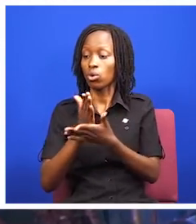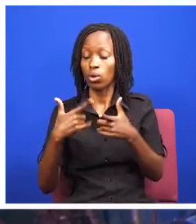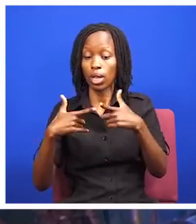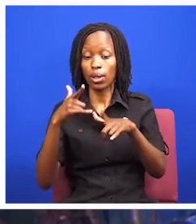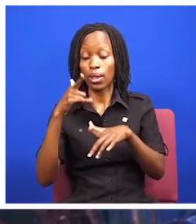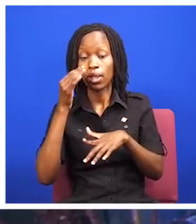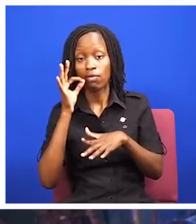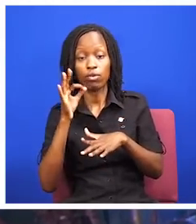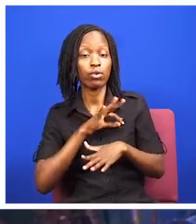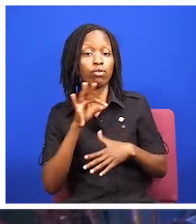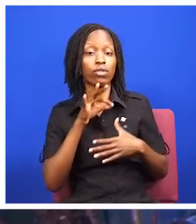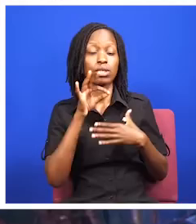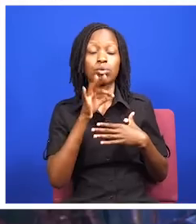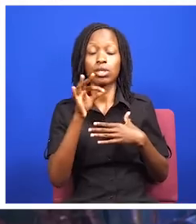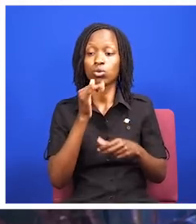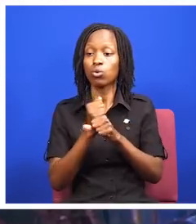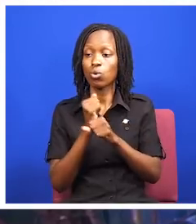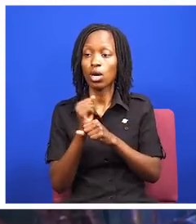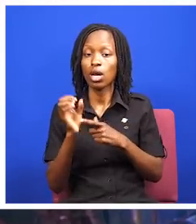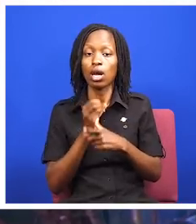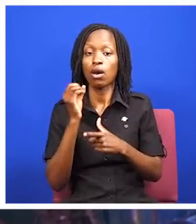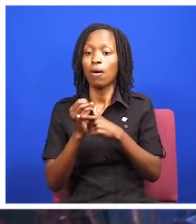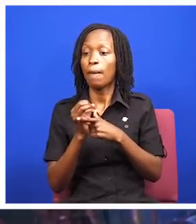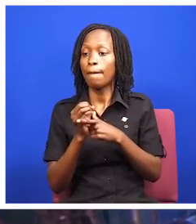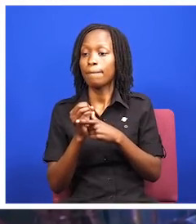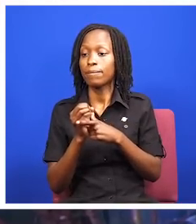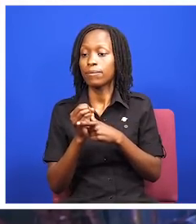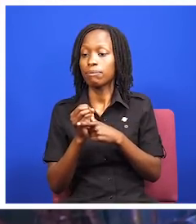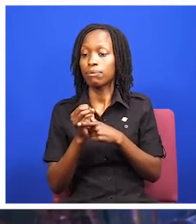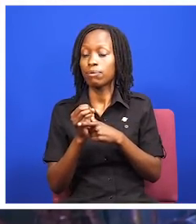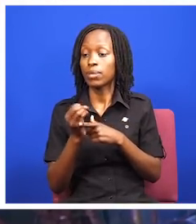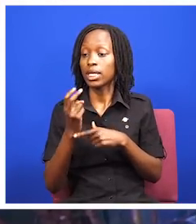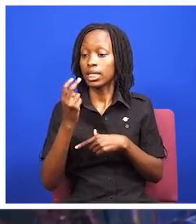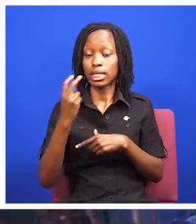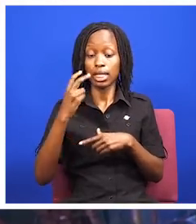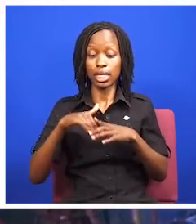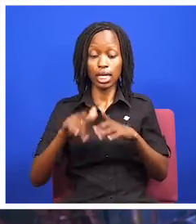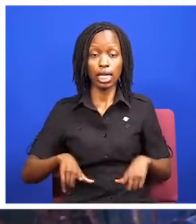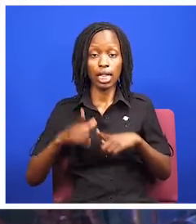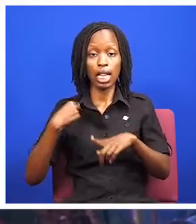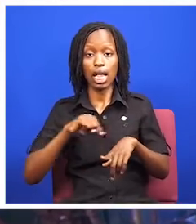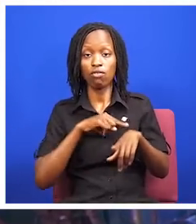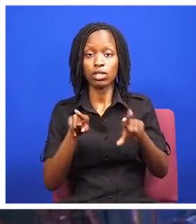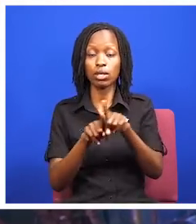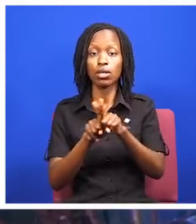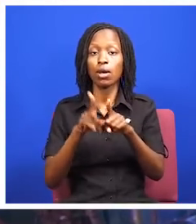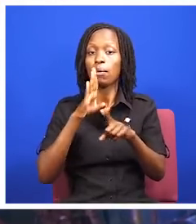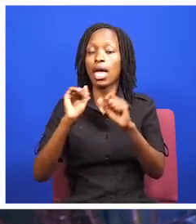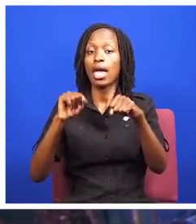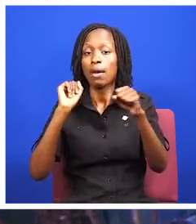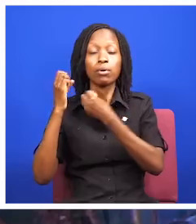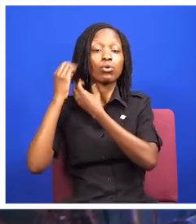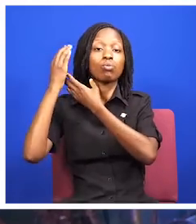allowing the fruit of the Spirit to work or to be manifested in our lives, and also to be able